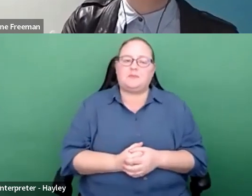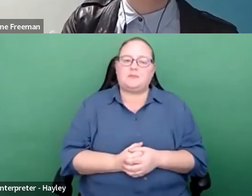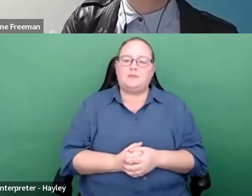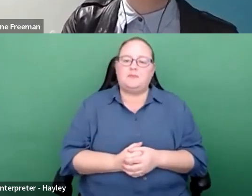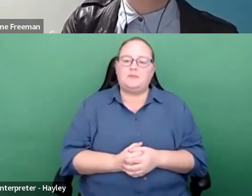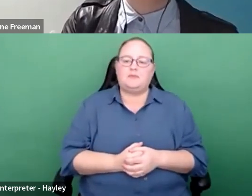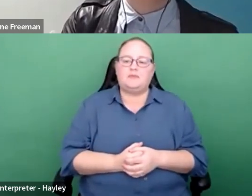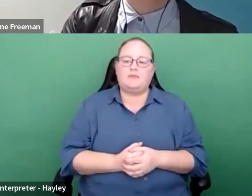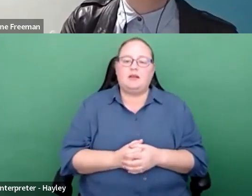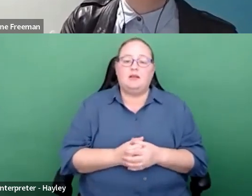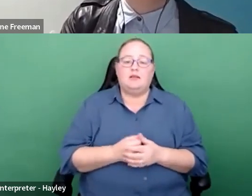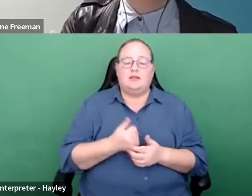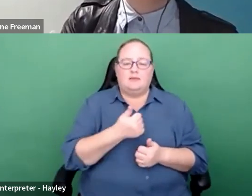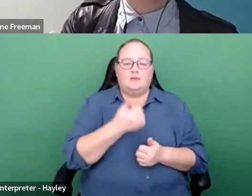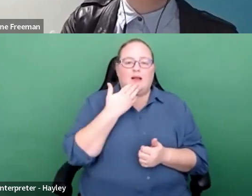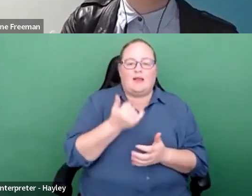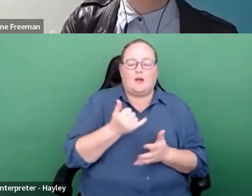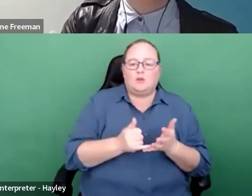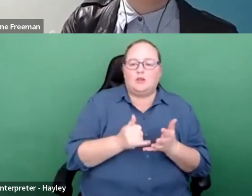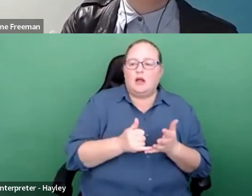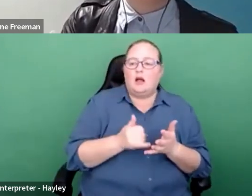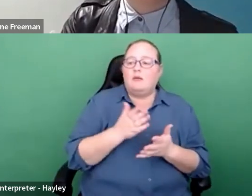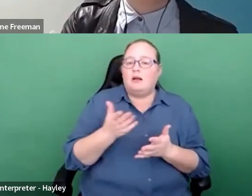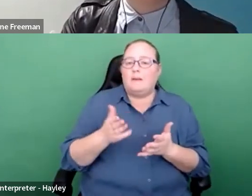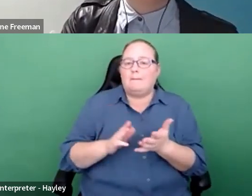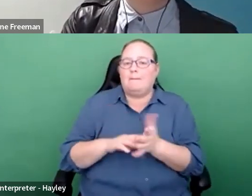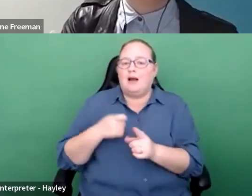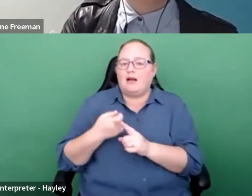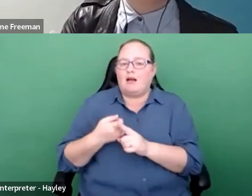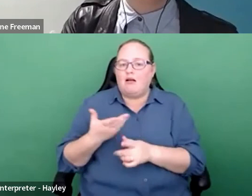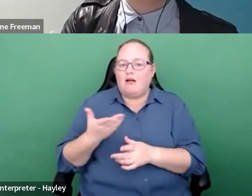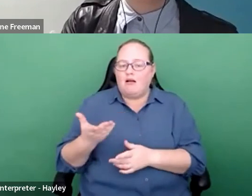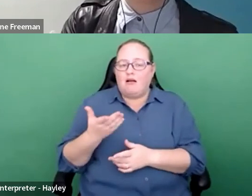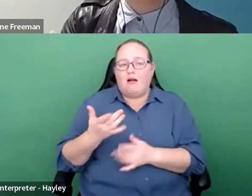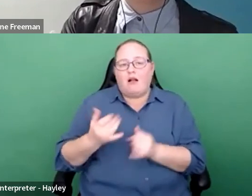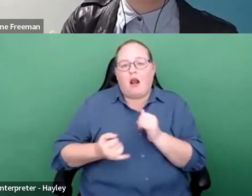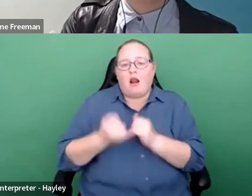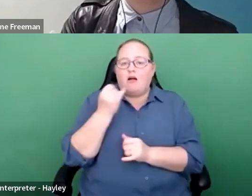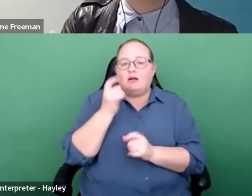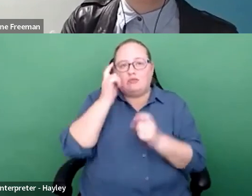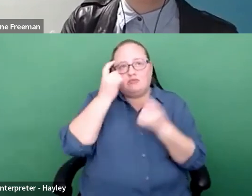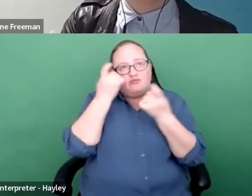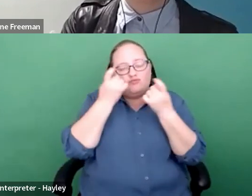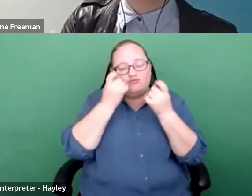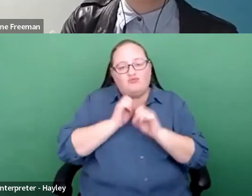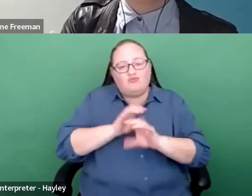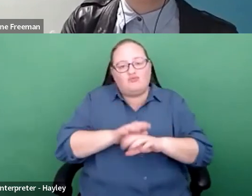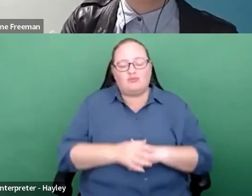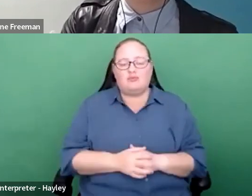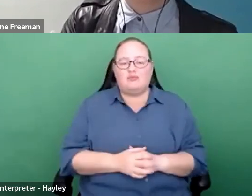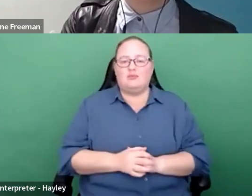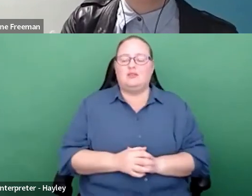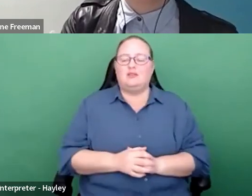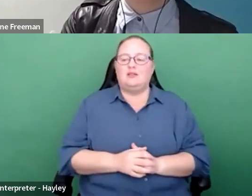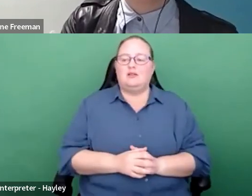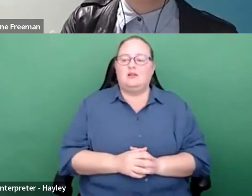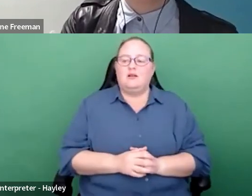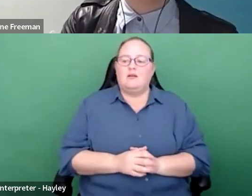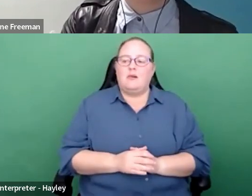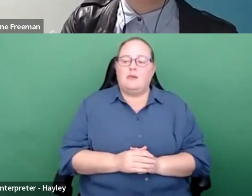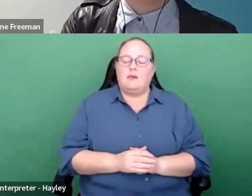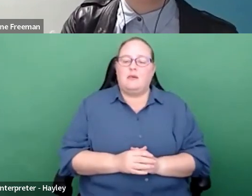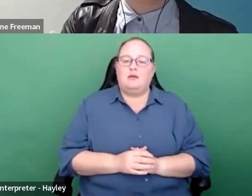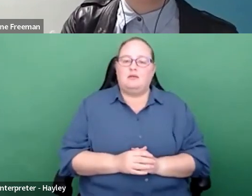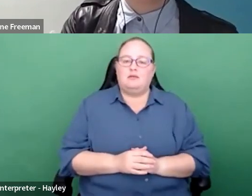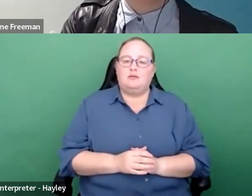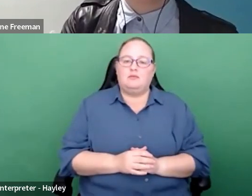Thank you, Simon. Mayanka, some last thoughts and before I hand over to Johannes. Yeah, no,